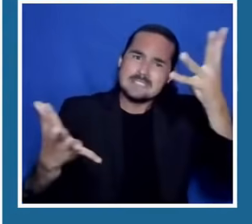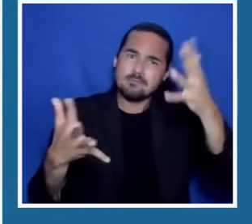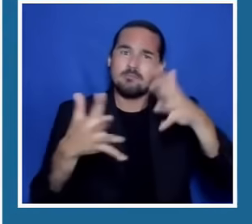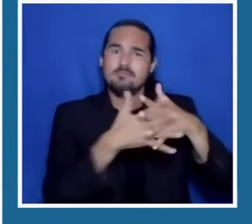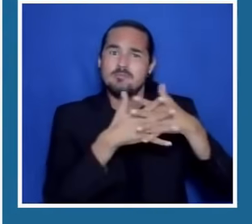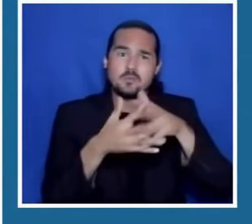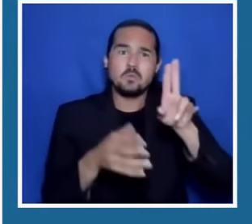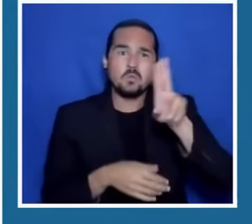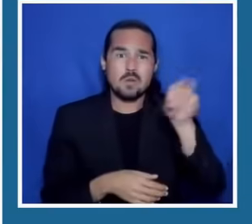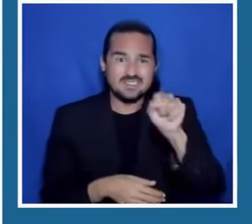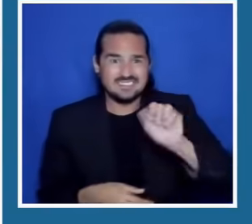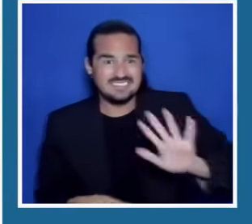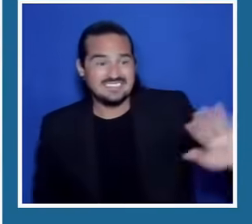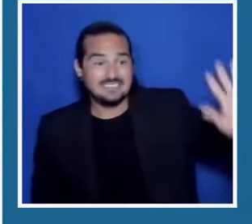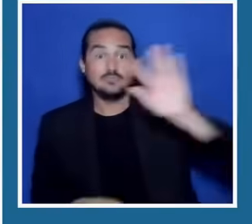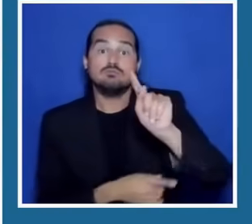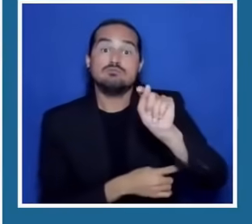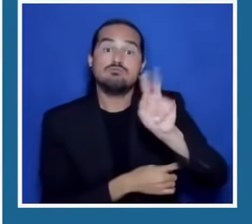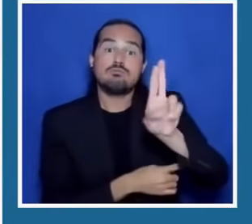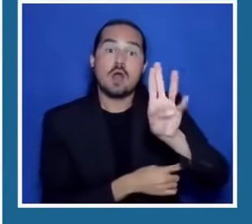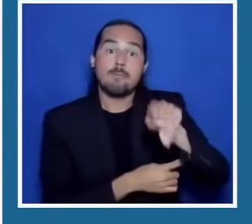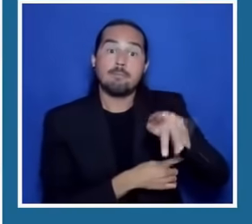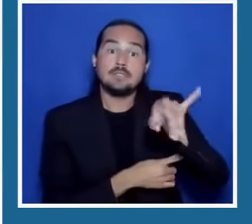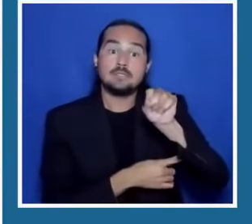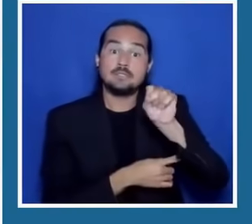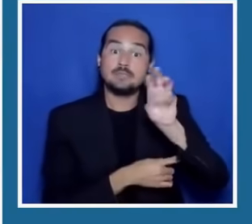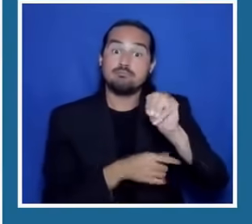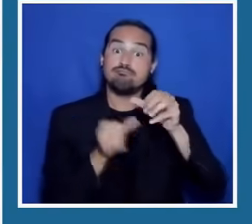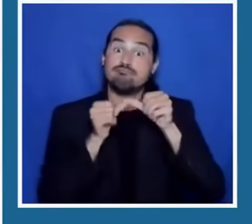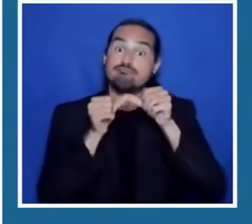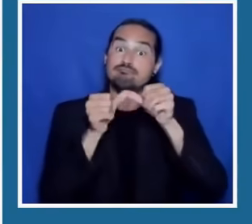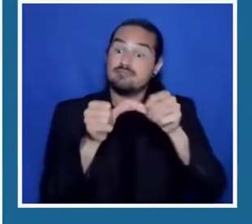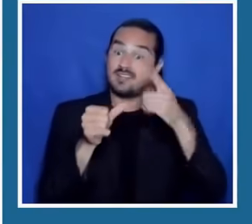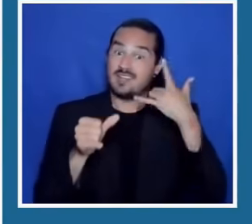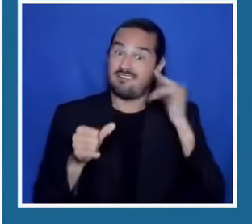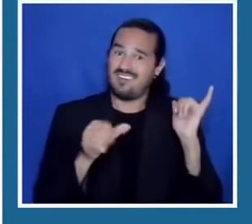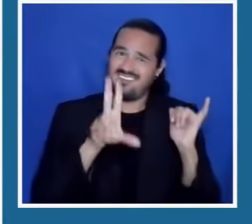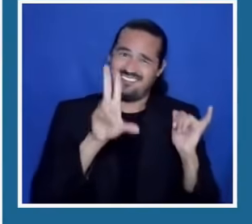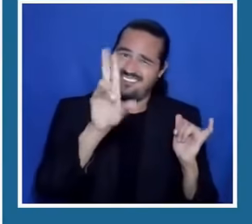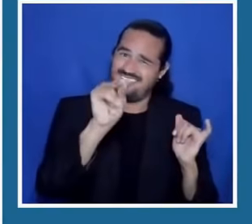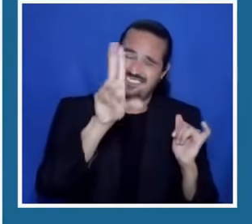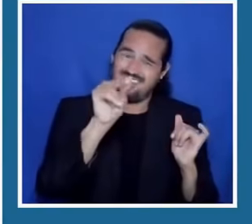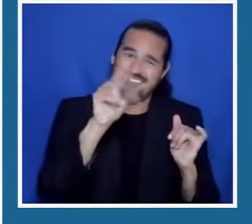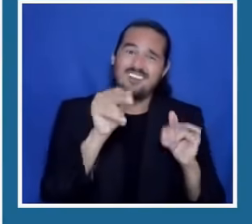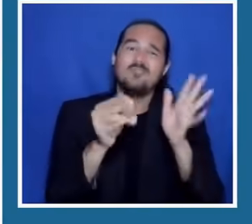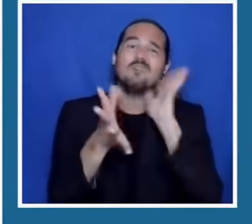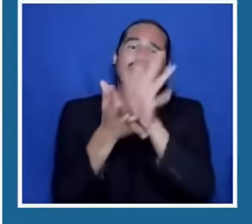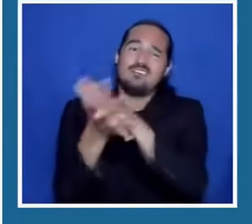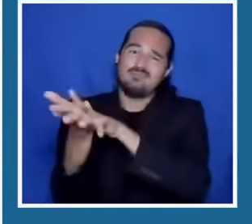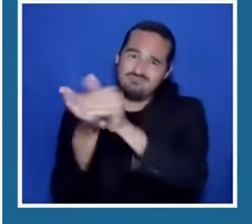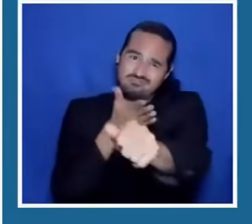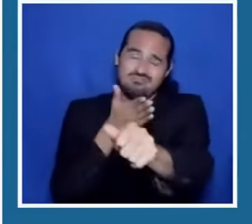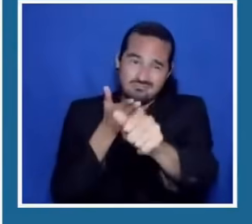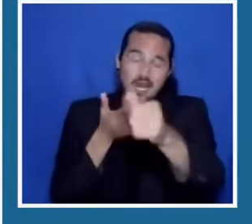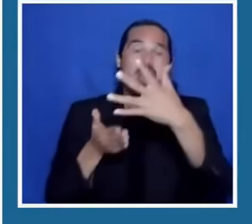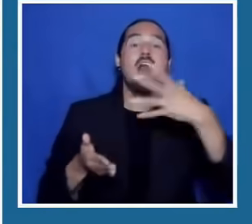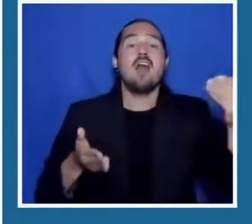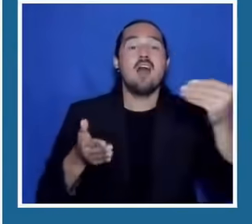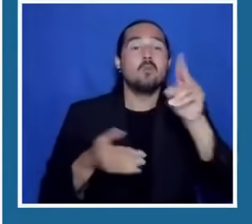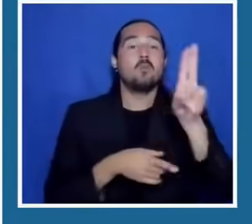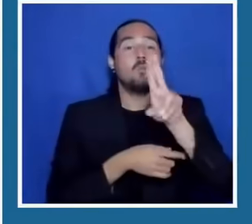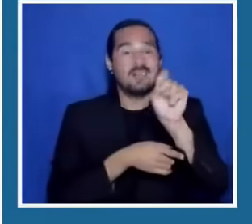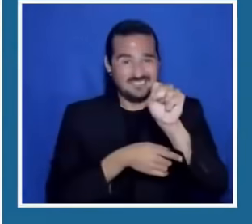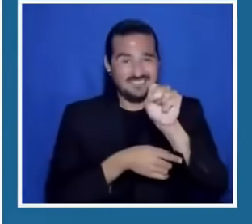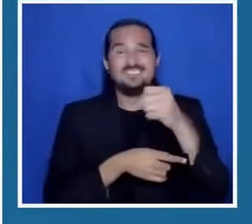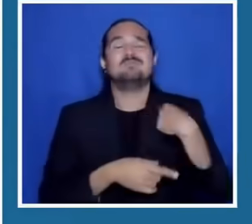be defeated all across the United States of America, because we're better than that. We're better than